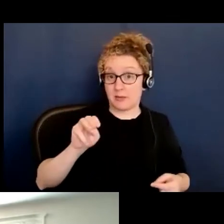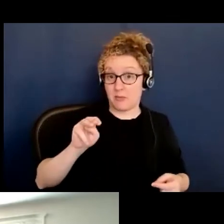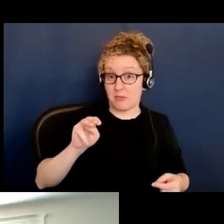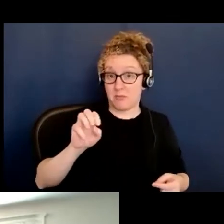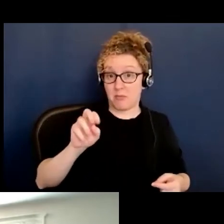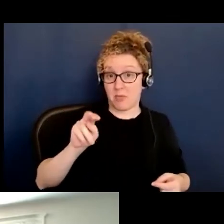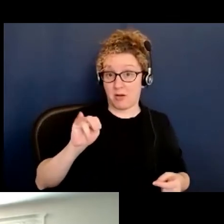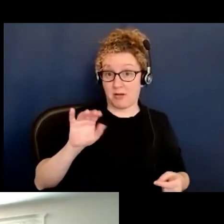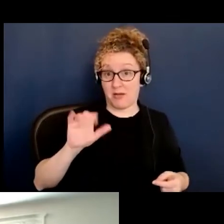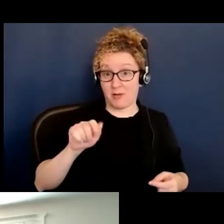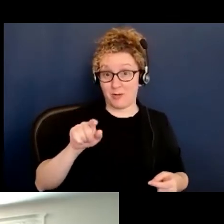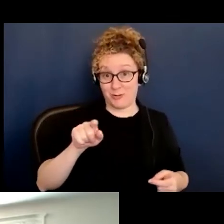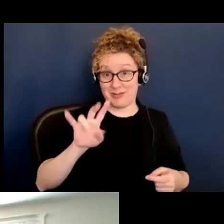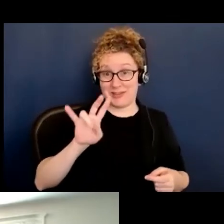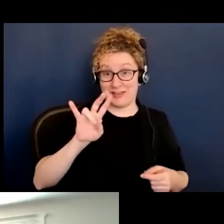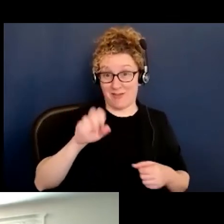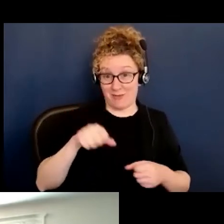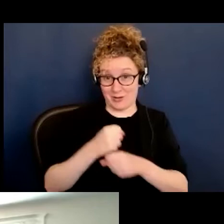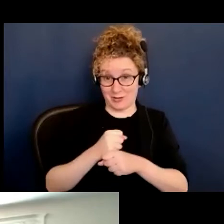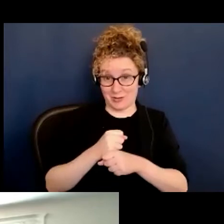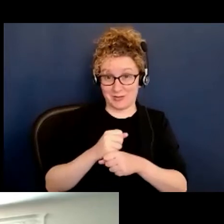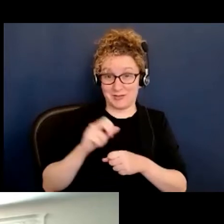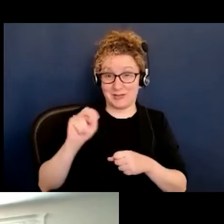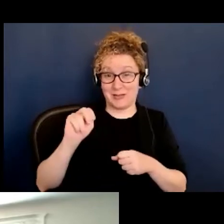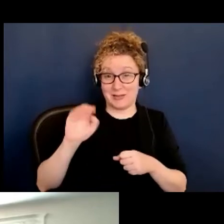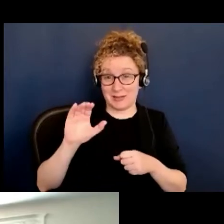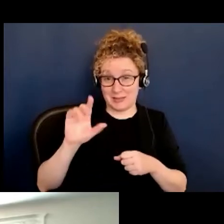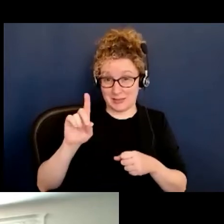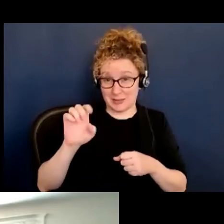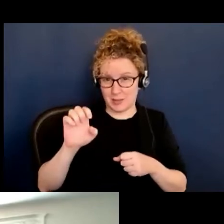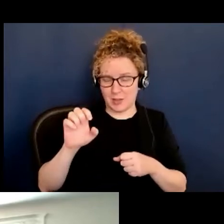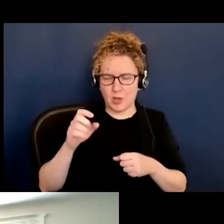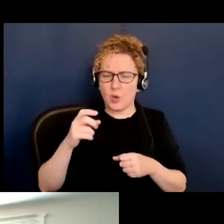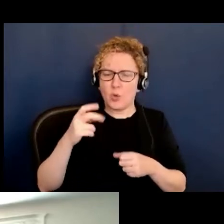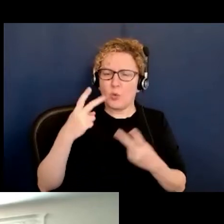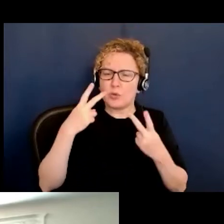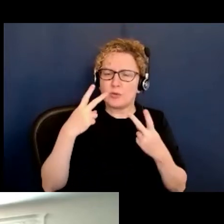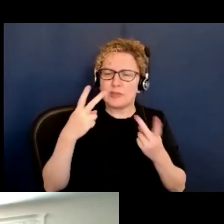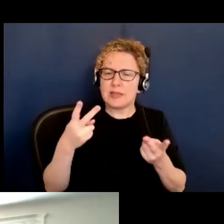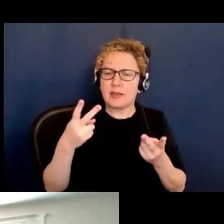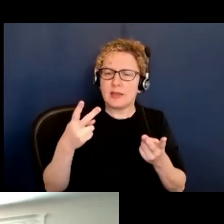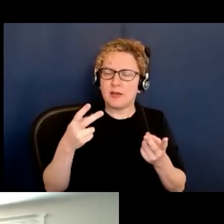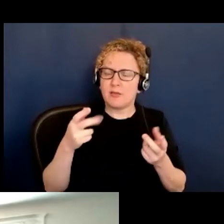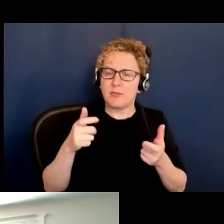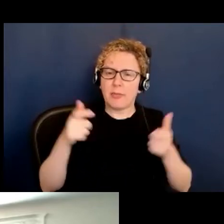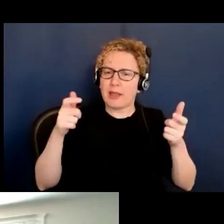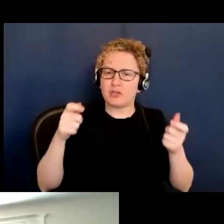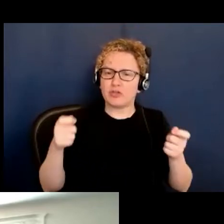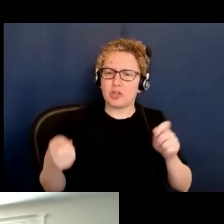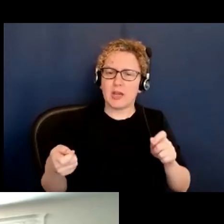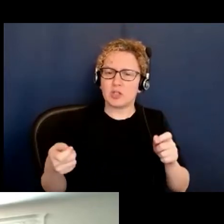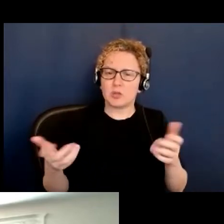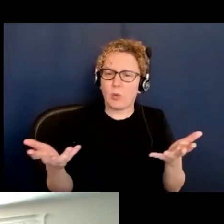In your 7 years with the Clearinghouse, so what have you seen as sort of major changes in terms